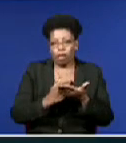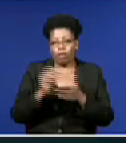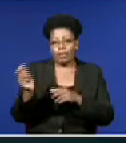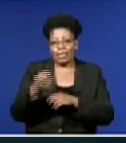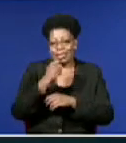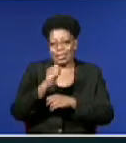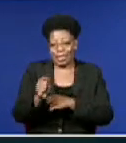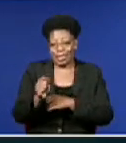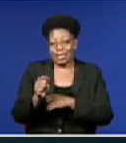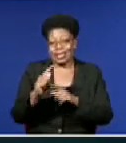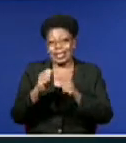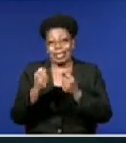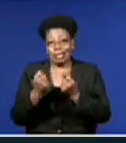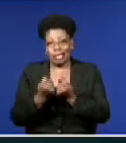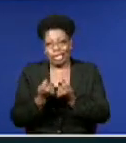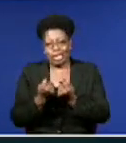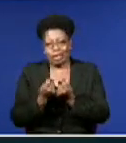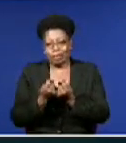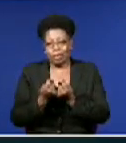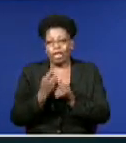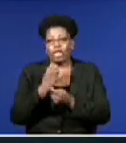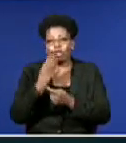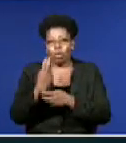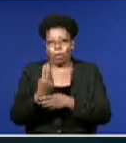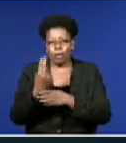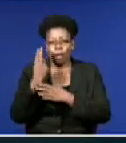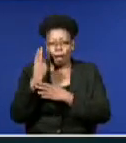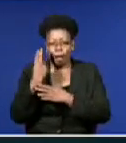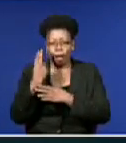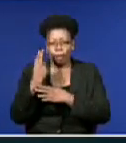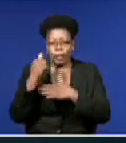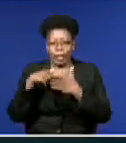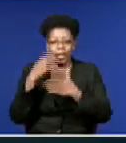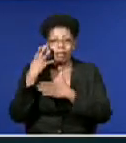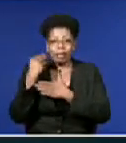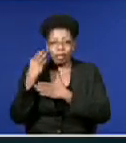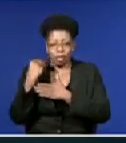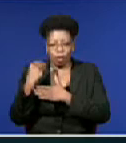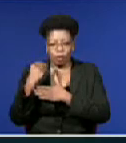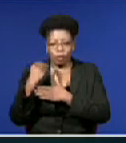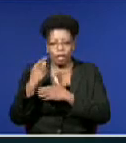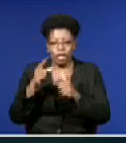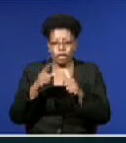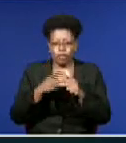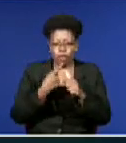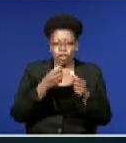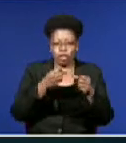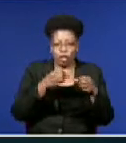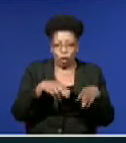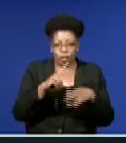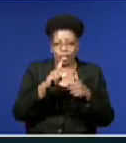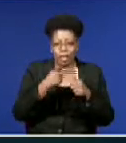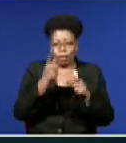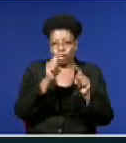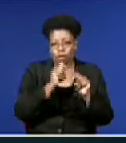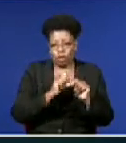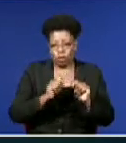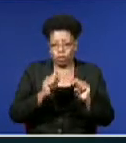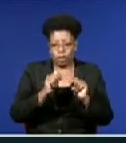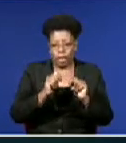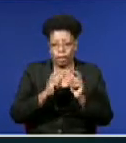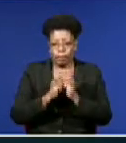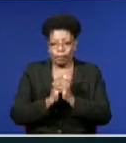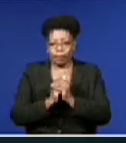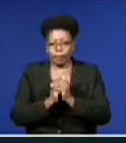team for the Pan Am Games. Justin is warming up at the Cancun Cup in Mexico. He put a first-round loss in doubles on Tuesday behind him